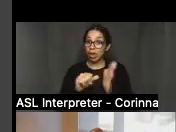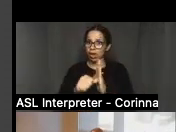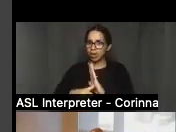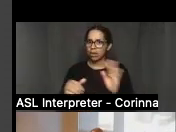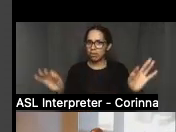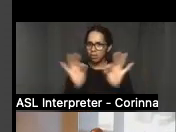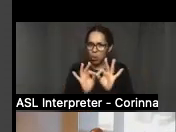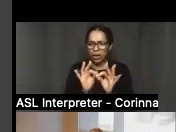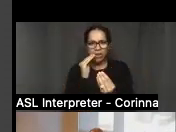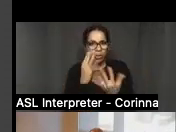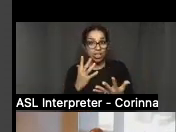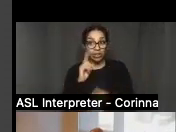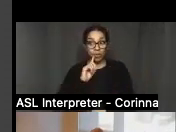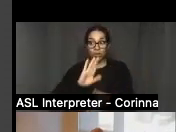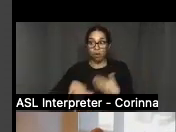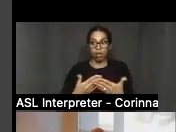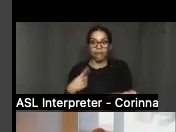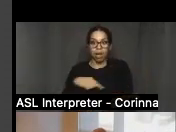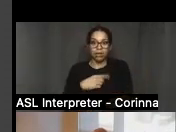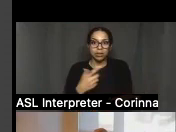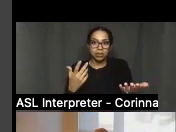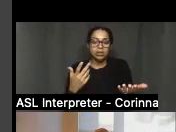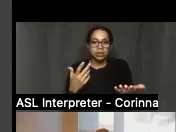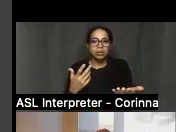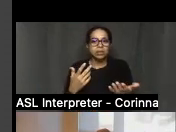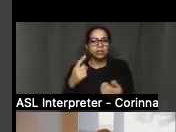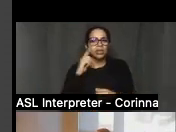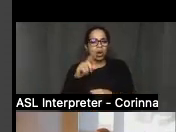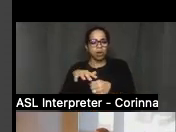for all of us as we're thinking about preparedness at a local level.